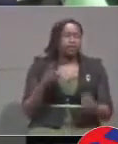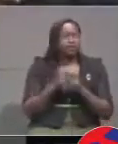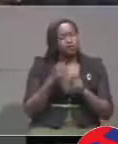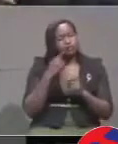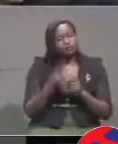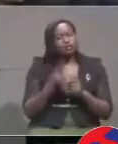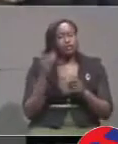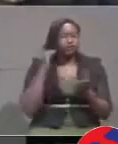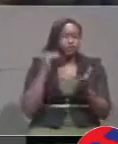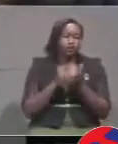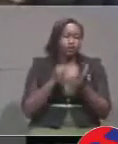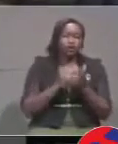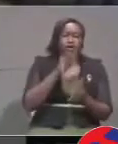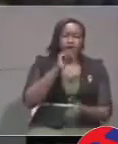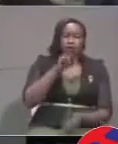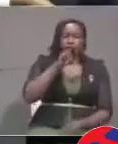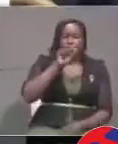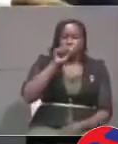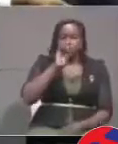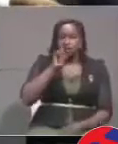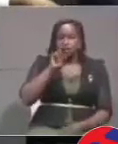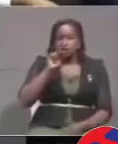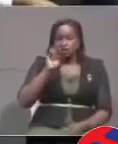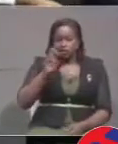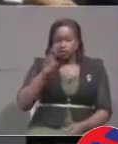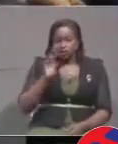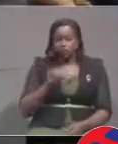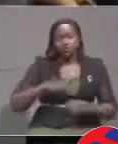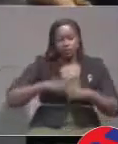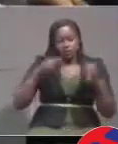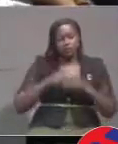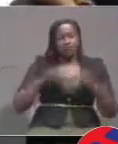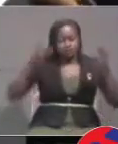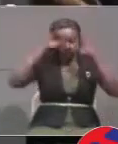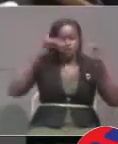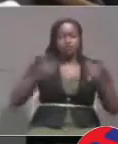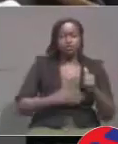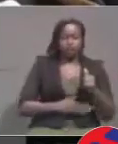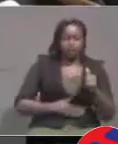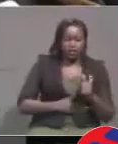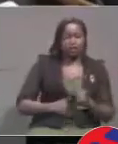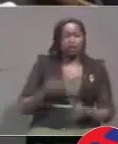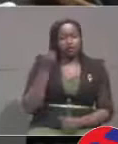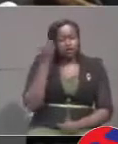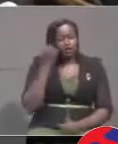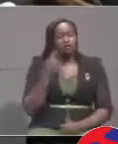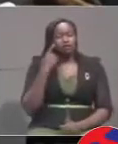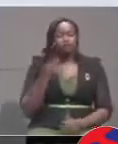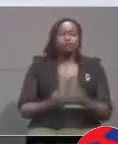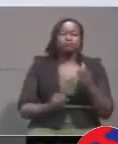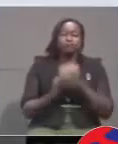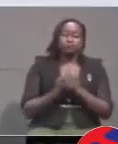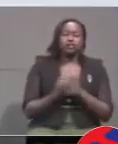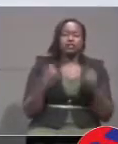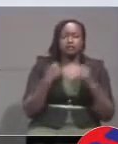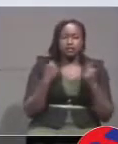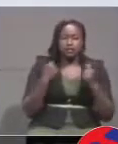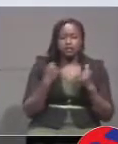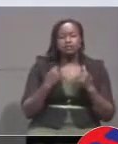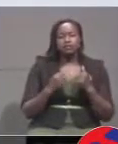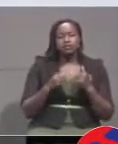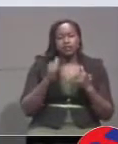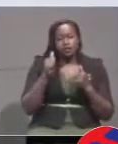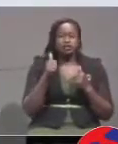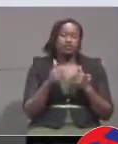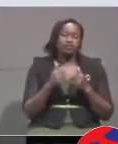ngaye we yakute munne na mukwata bubi. Na etu mulabe nga bamugamba tukuwa de kibonezo chichino chichino. But we've not seen a series of them. Positive about